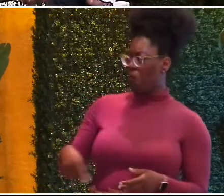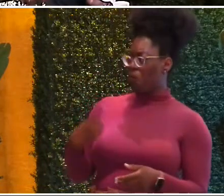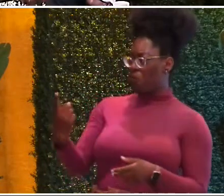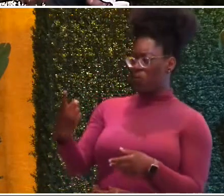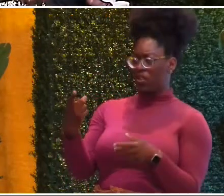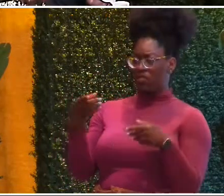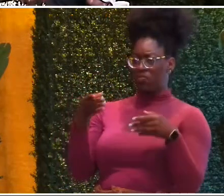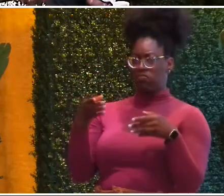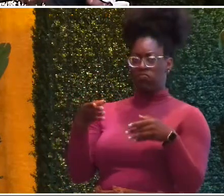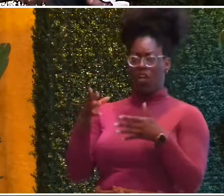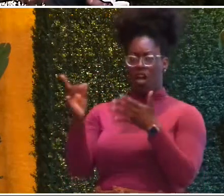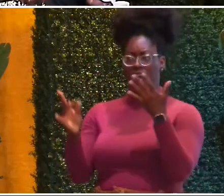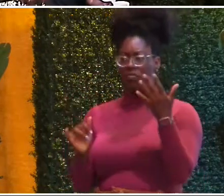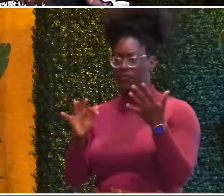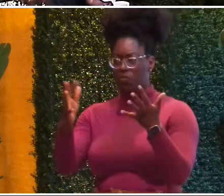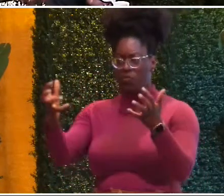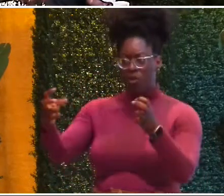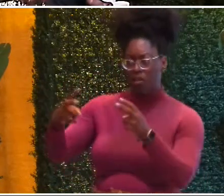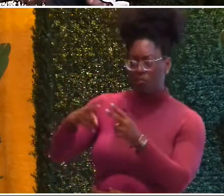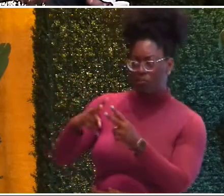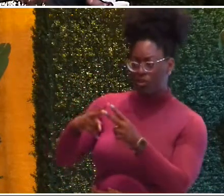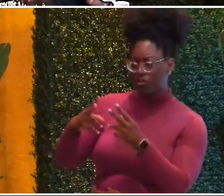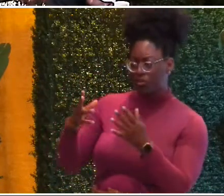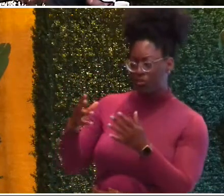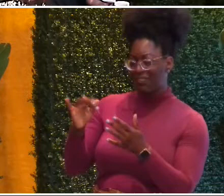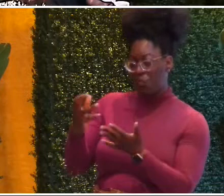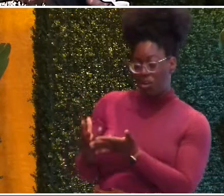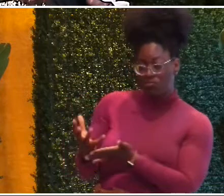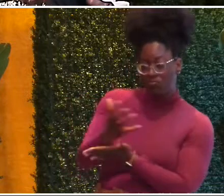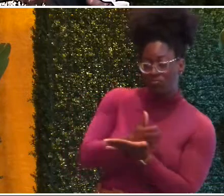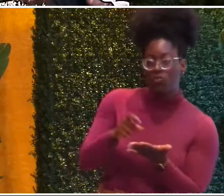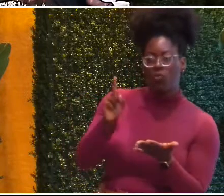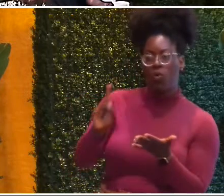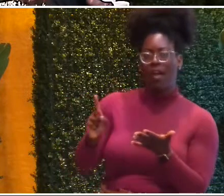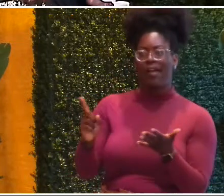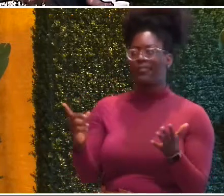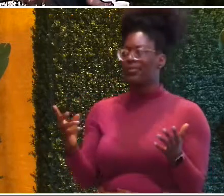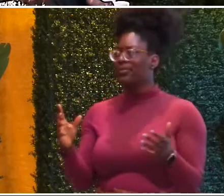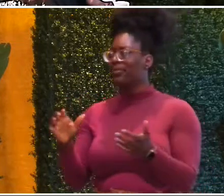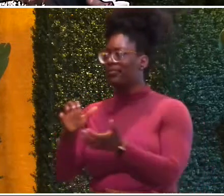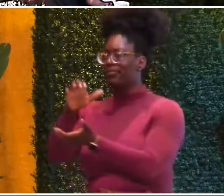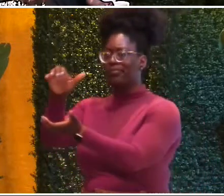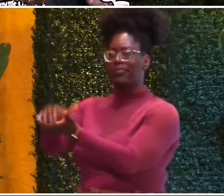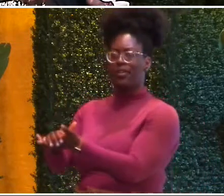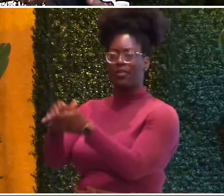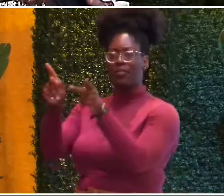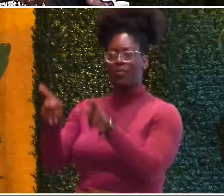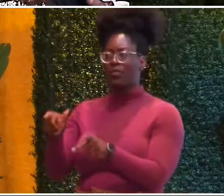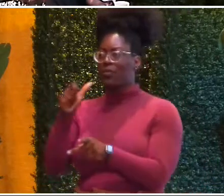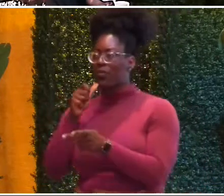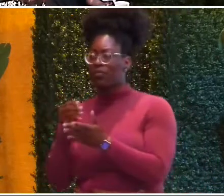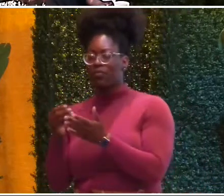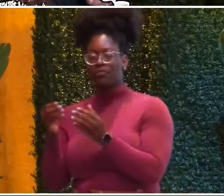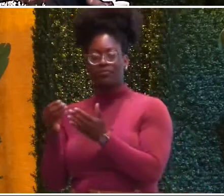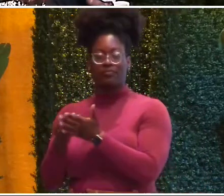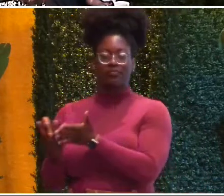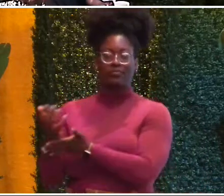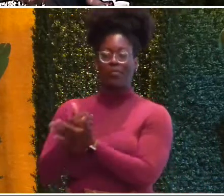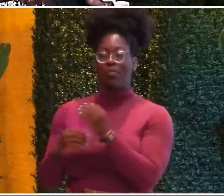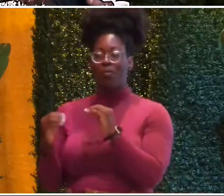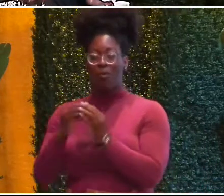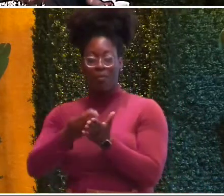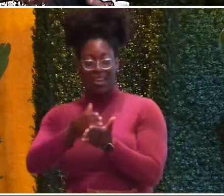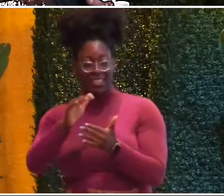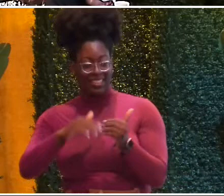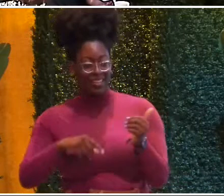offers to take care of the kids or pay the bills, uncomfortable. Because if she has everything she needs and you're not even likable or